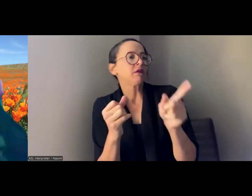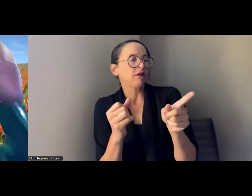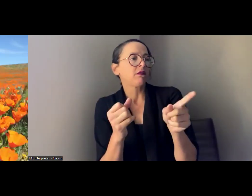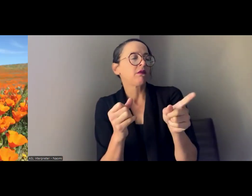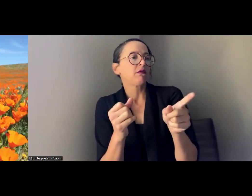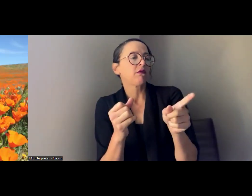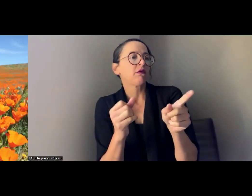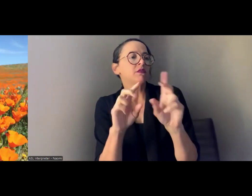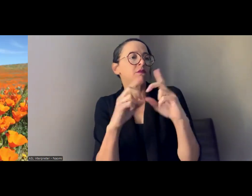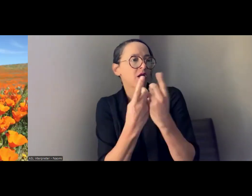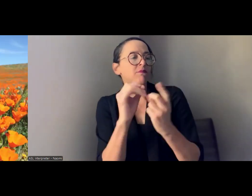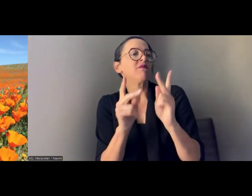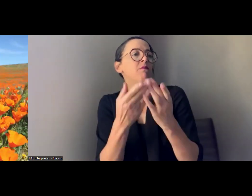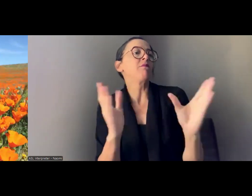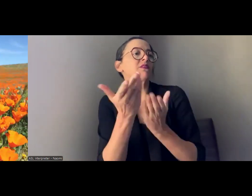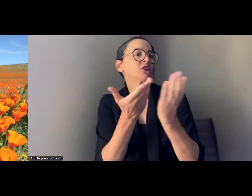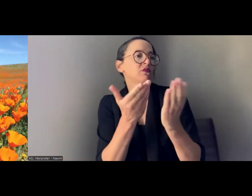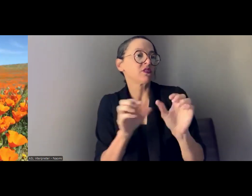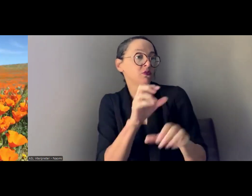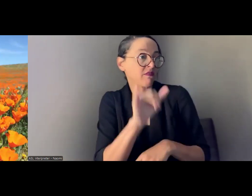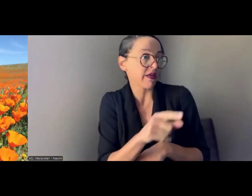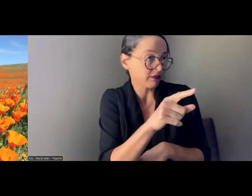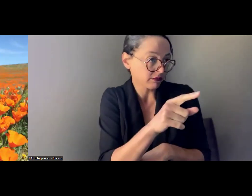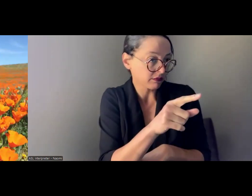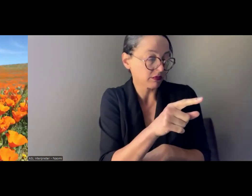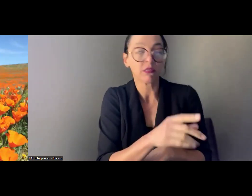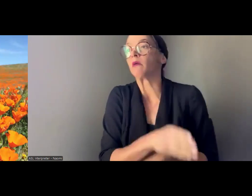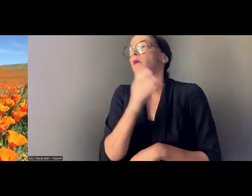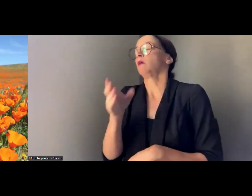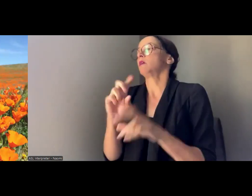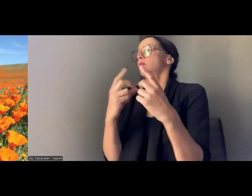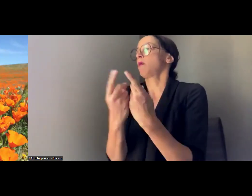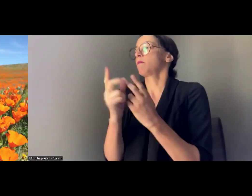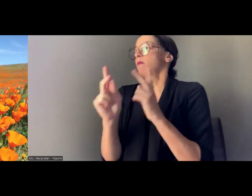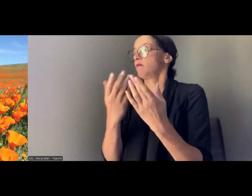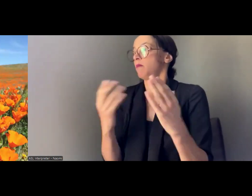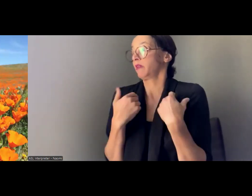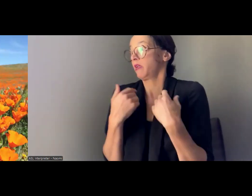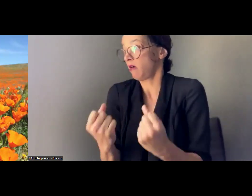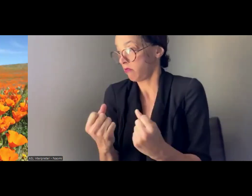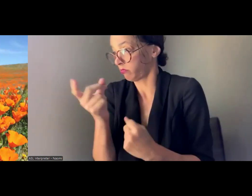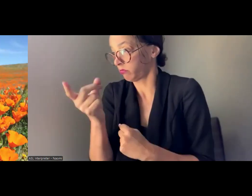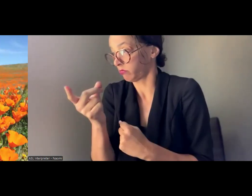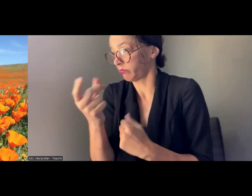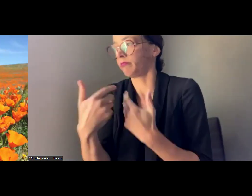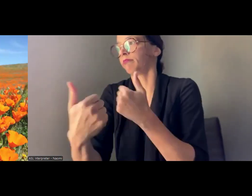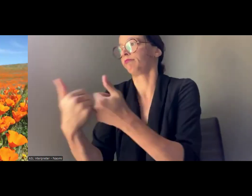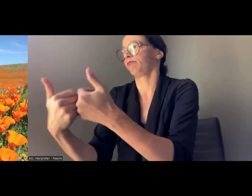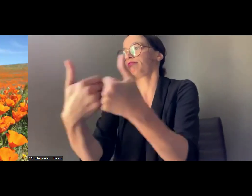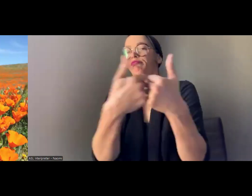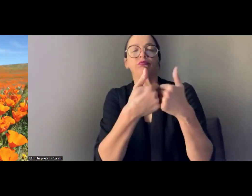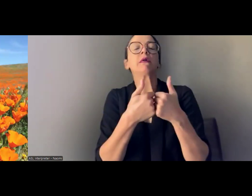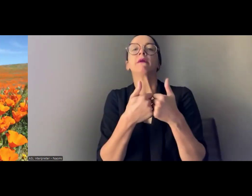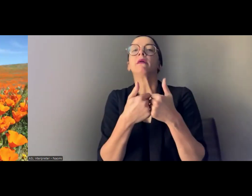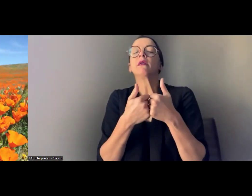the Department of Public Health, and what I come to realize and understand, be it victims of crime